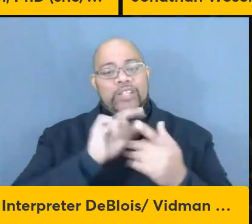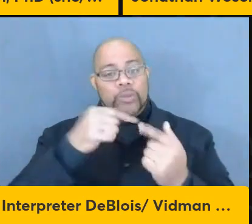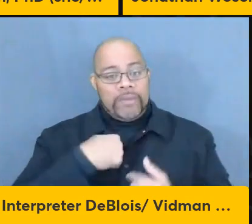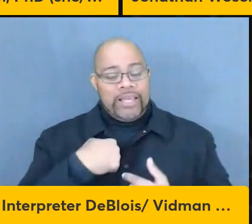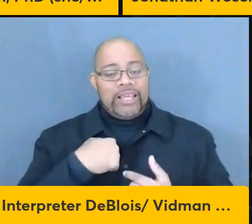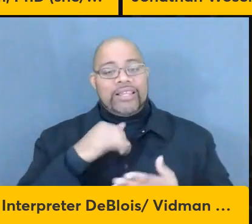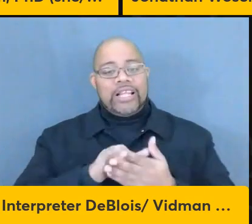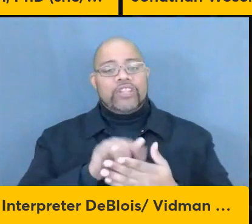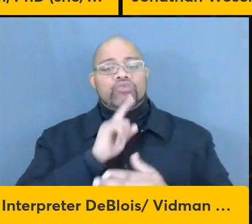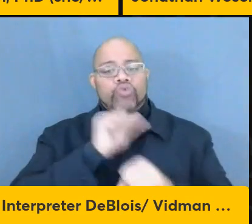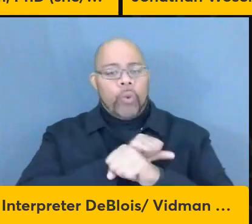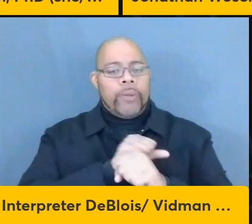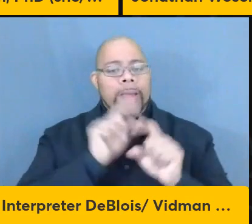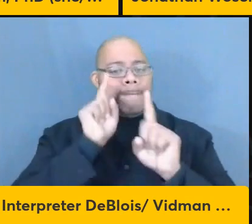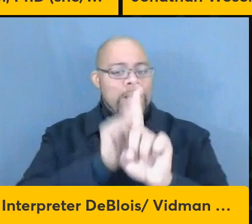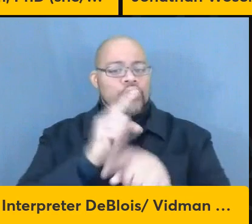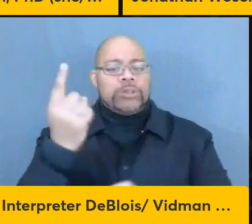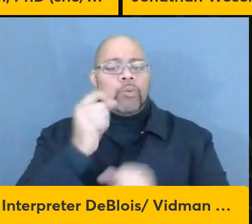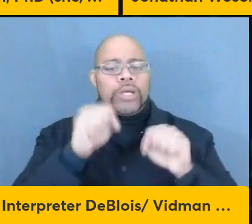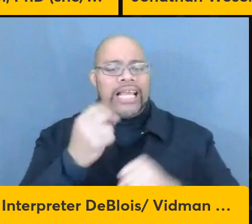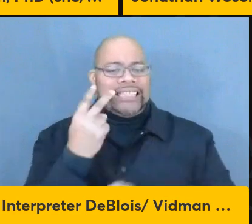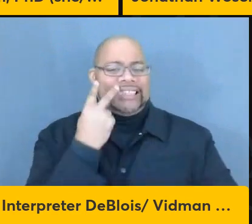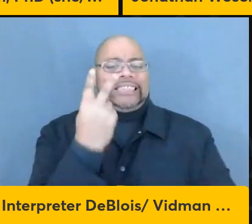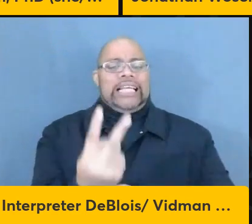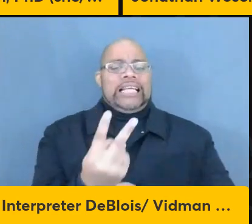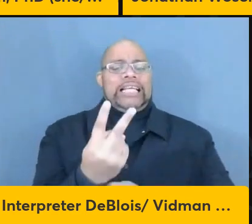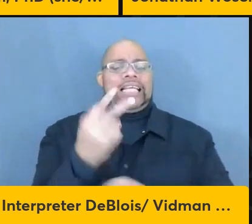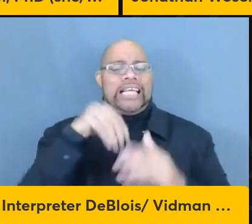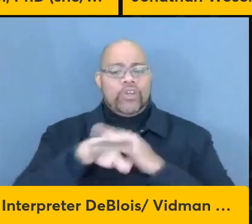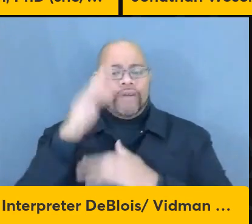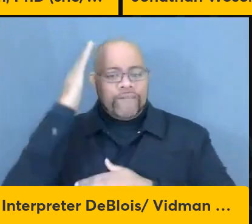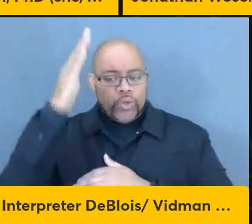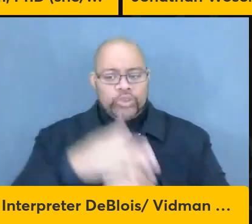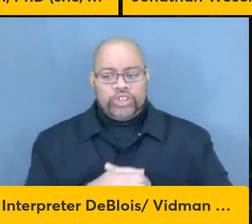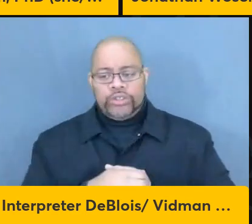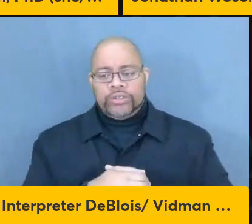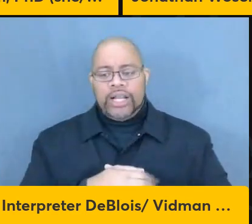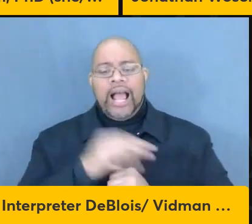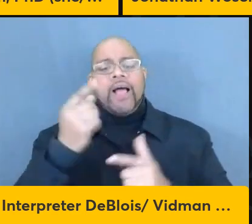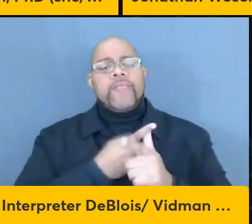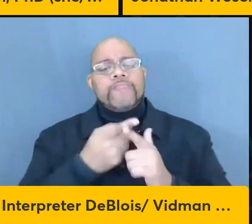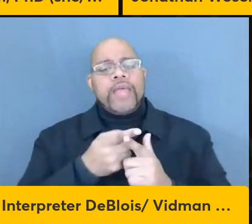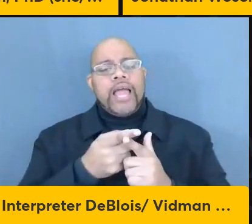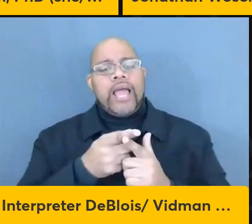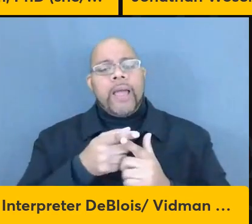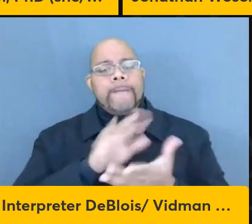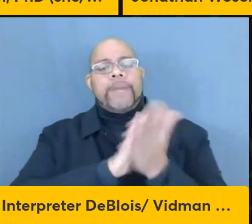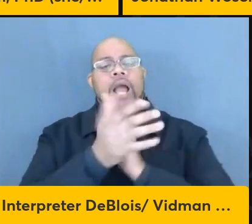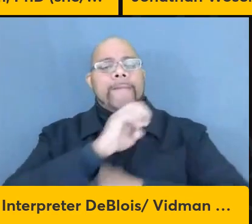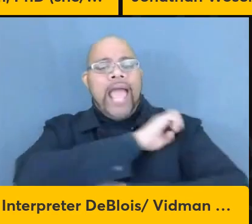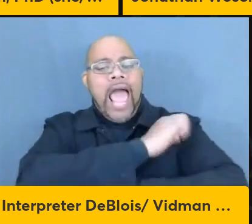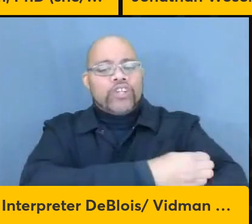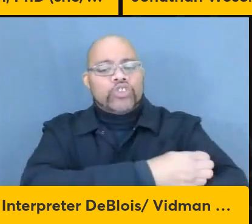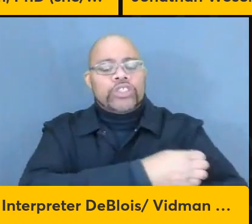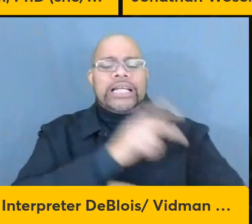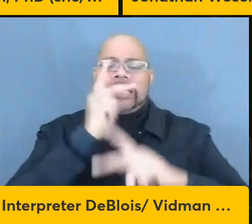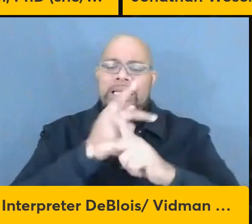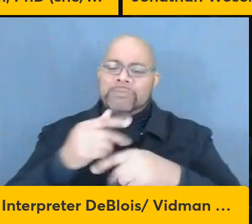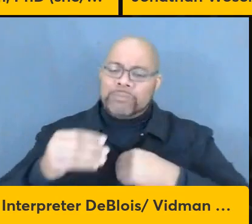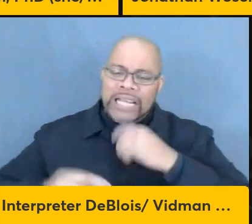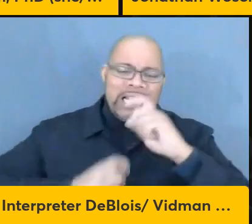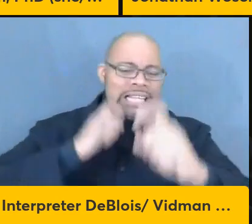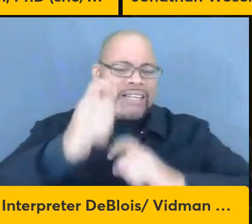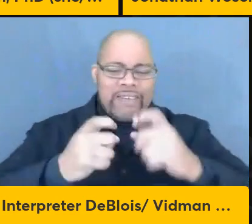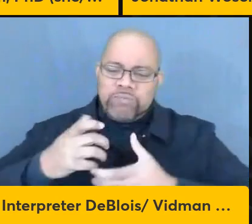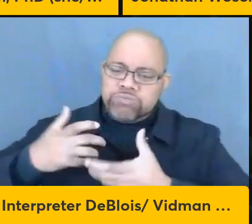is what a true mentor is someone who can see into your future and then turn it into energy and just keep pouring it into